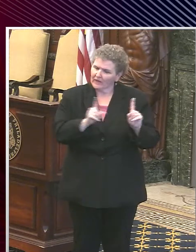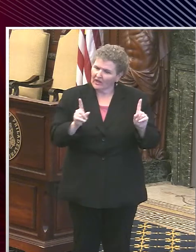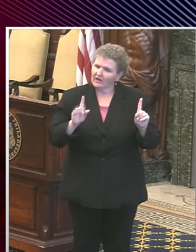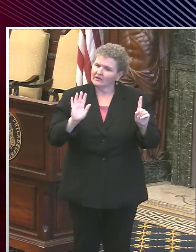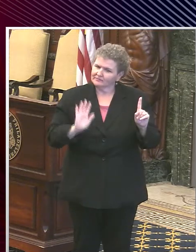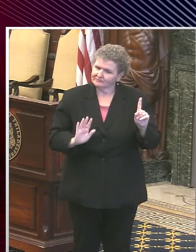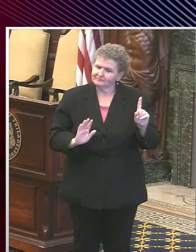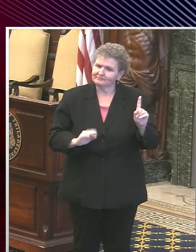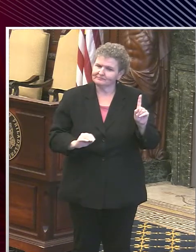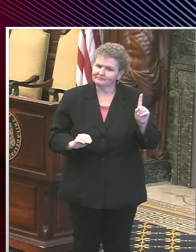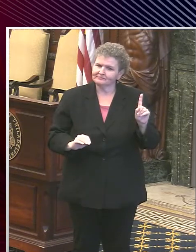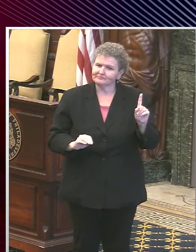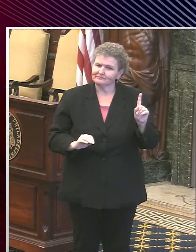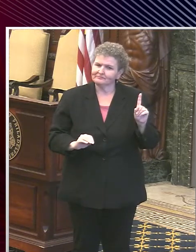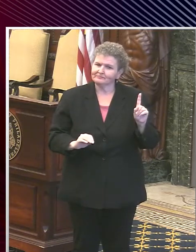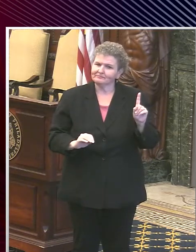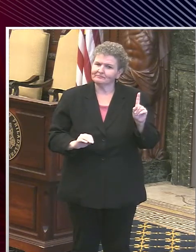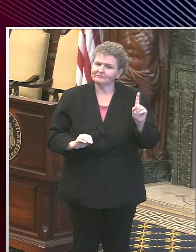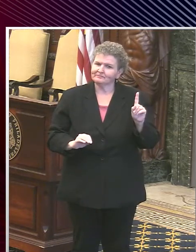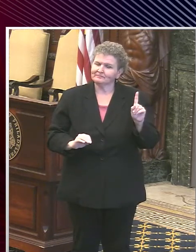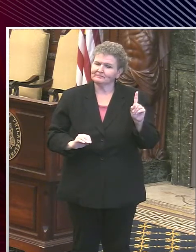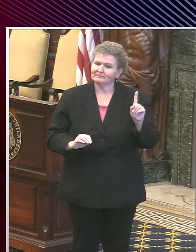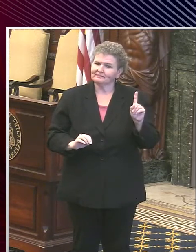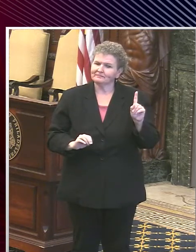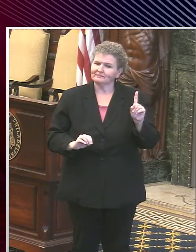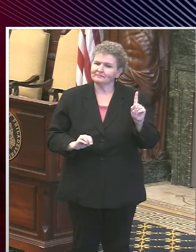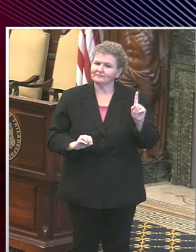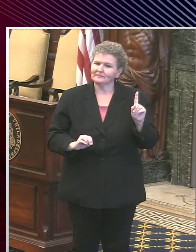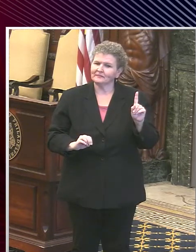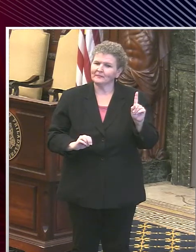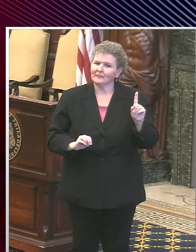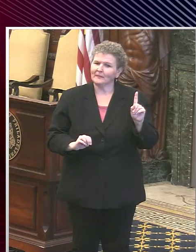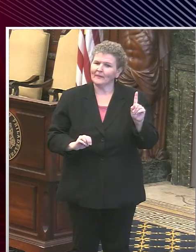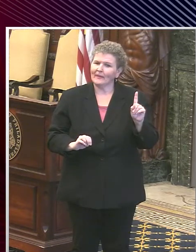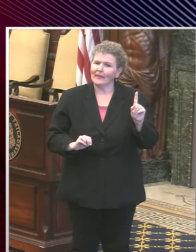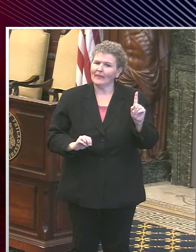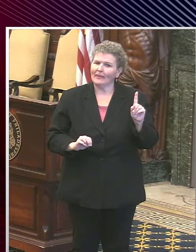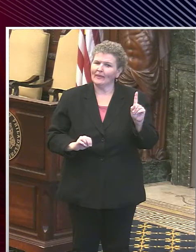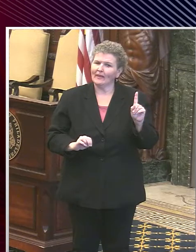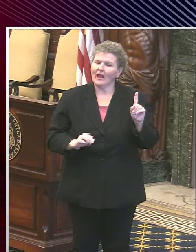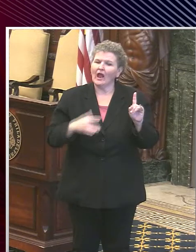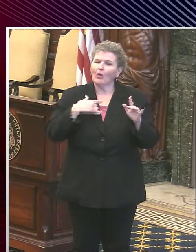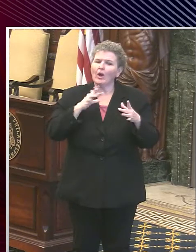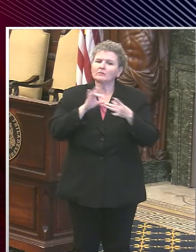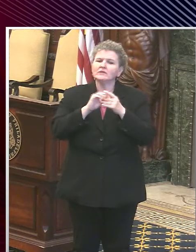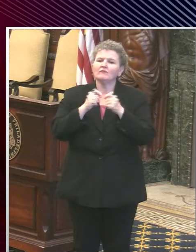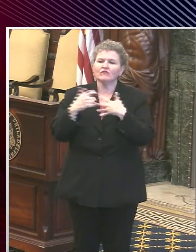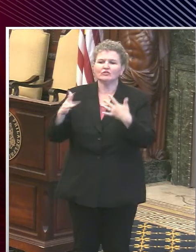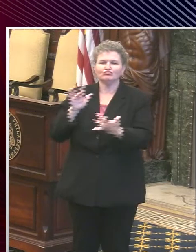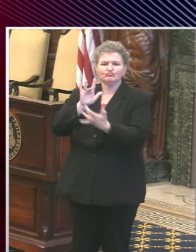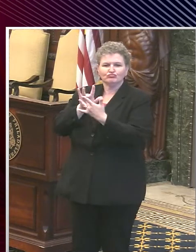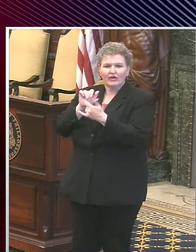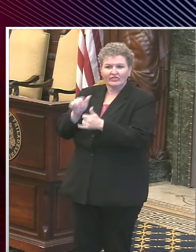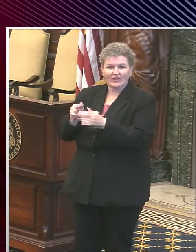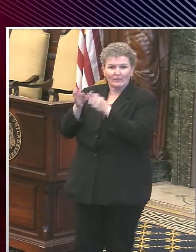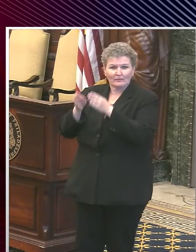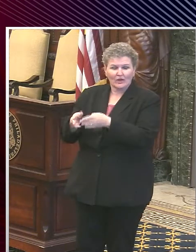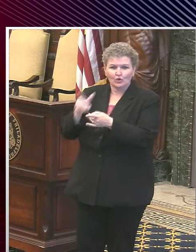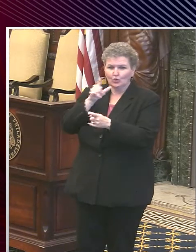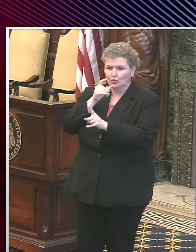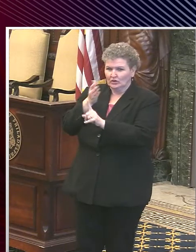it was, how can I say this without exposing anyone? Was in contact with somebody who had tested positive